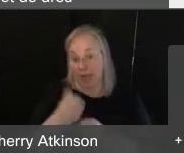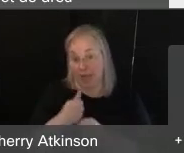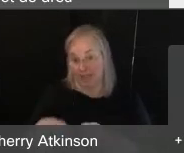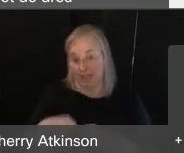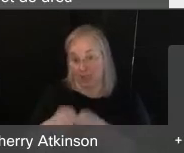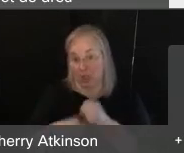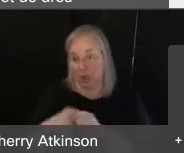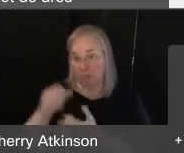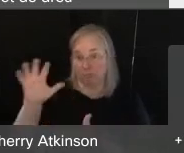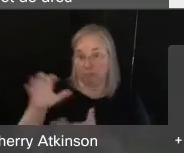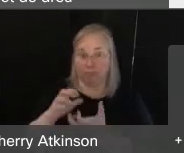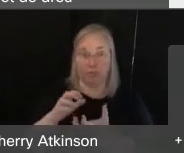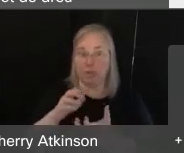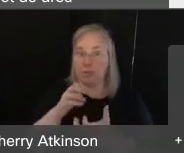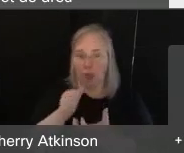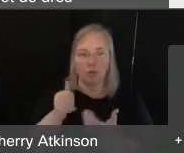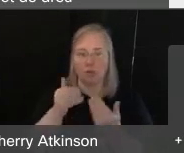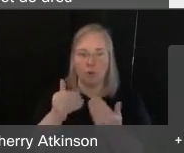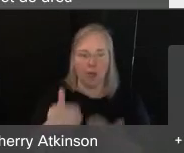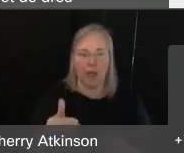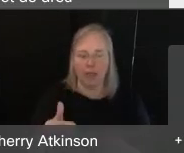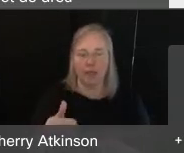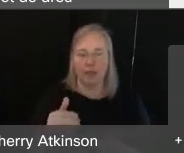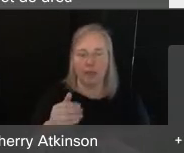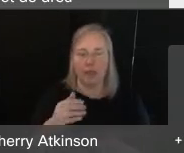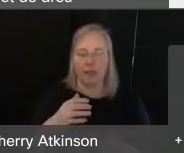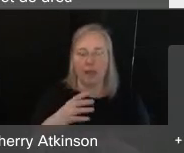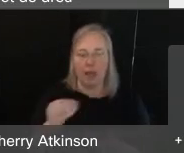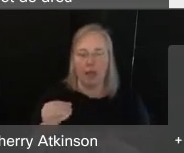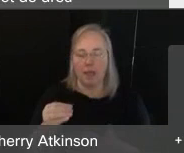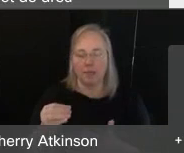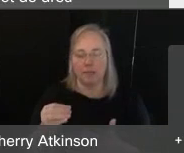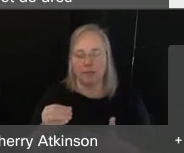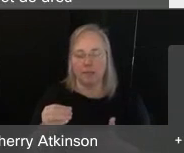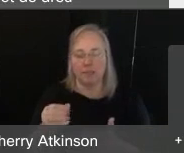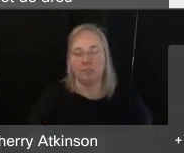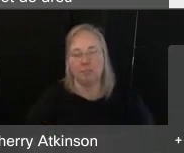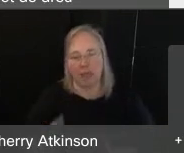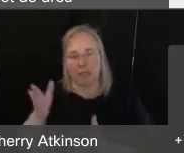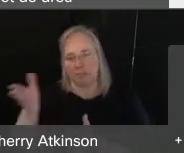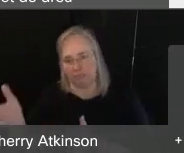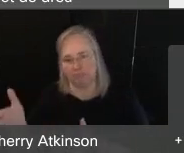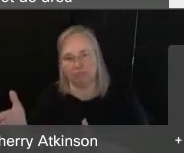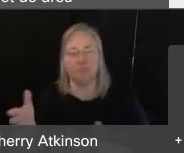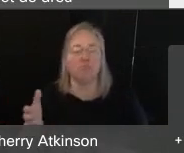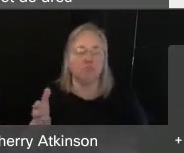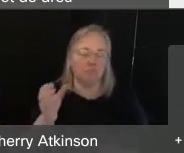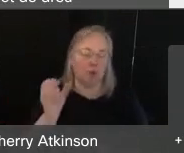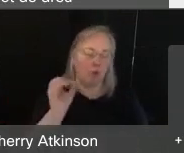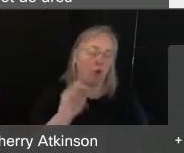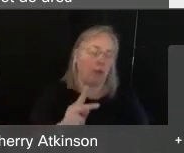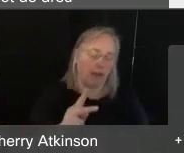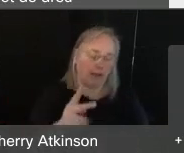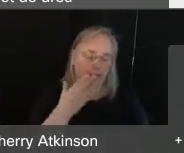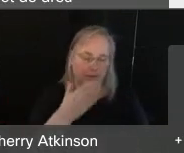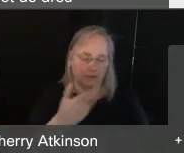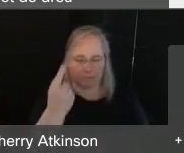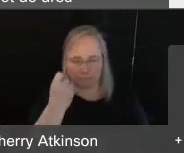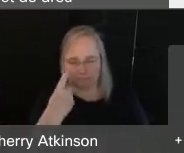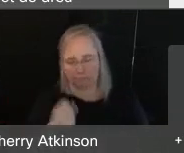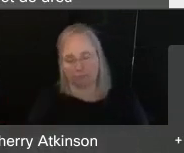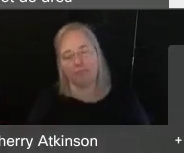to Right. go away and spend it on increasing. Right. Okay, all right, thanks. No problem. Thank